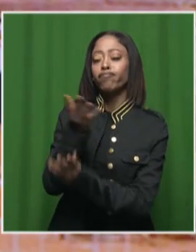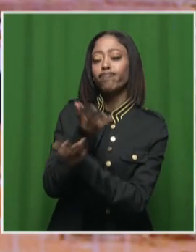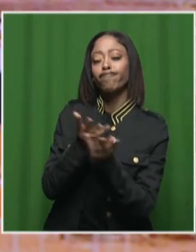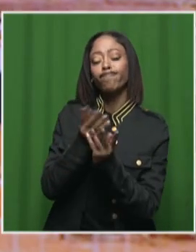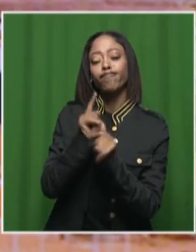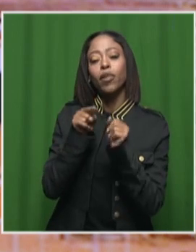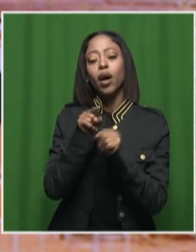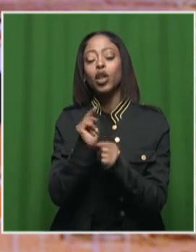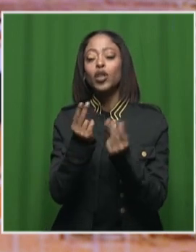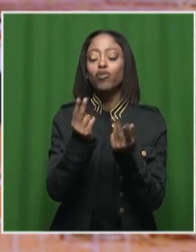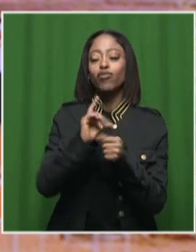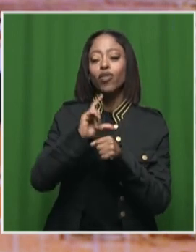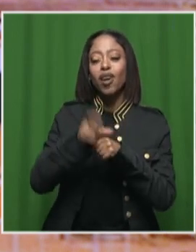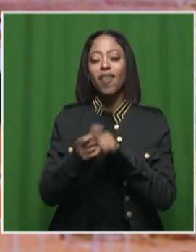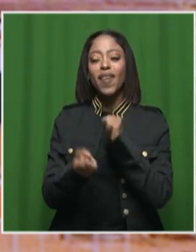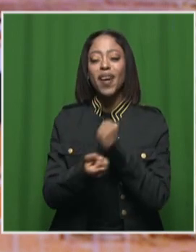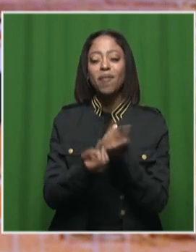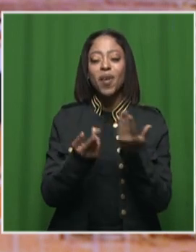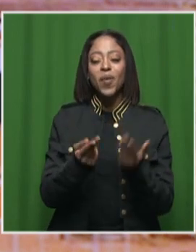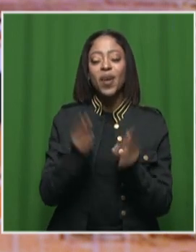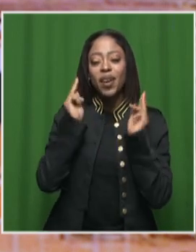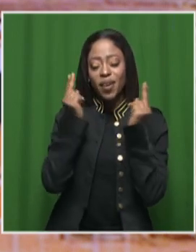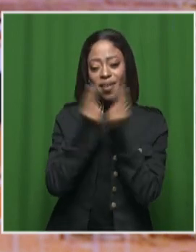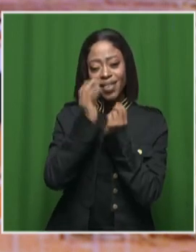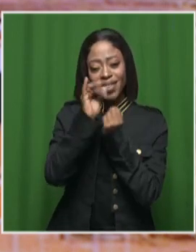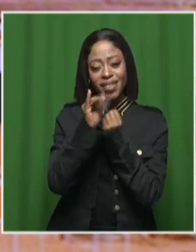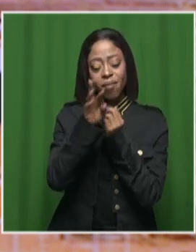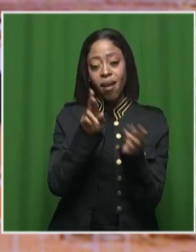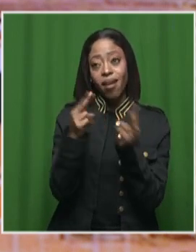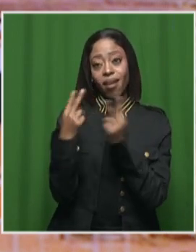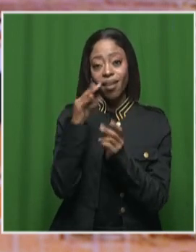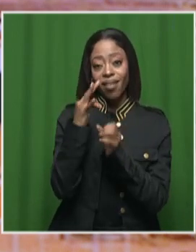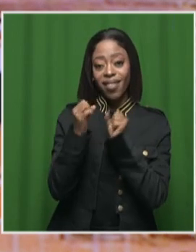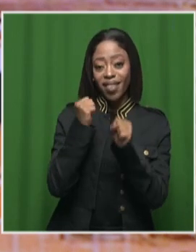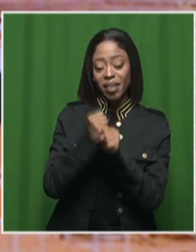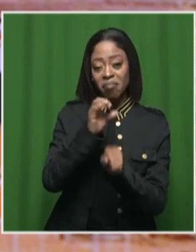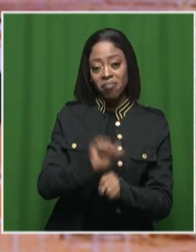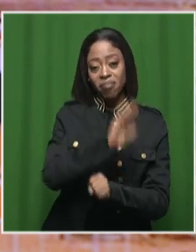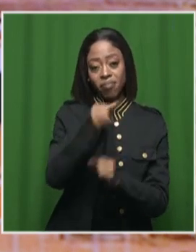about this upcoming conference being held at the university, reflecting on 30 years of South